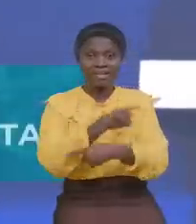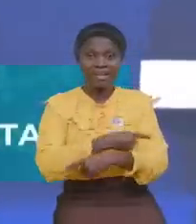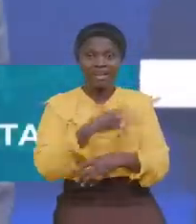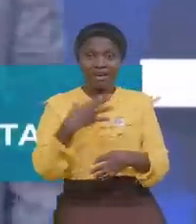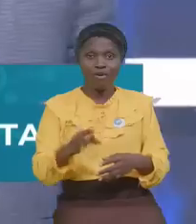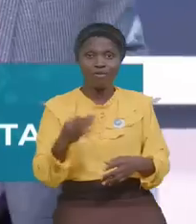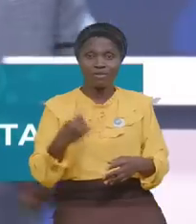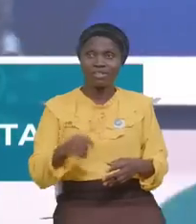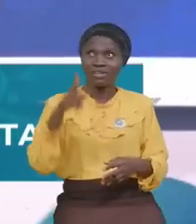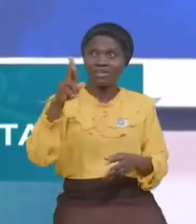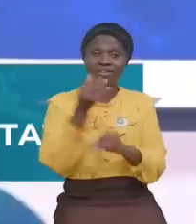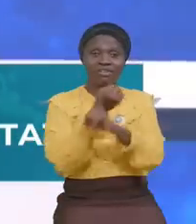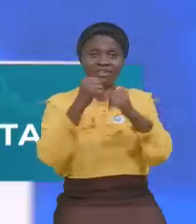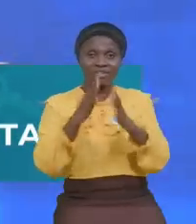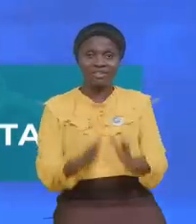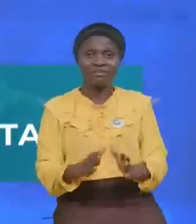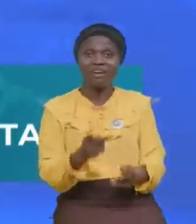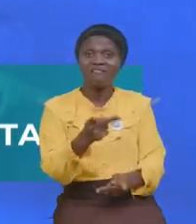visitation.